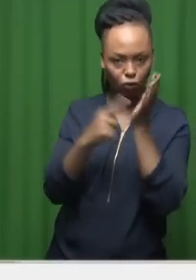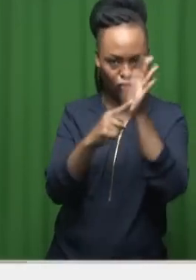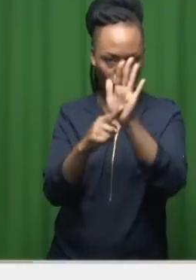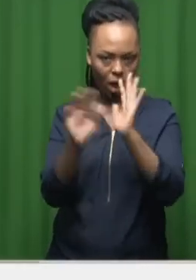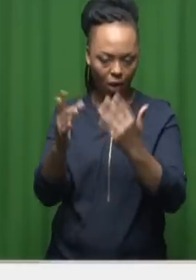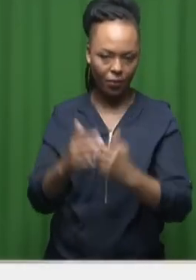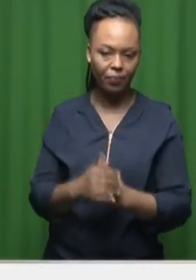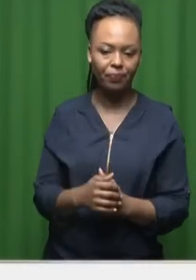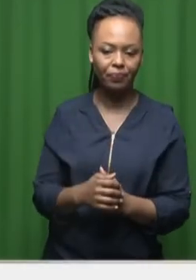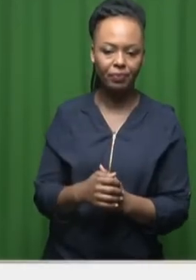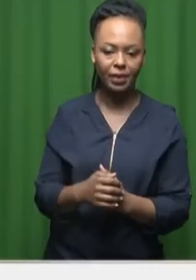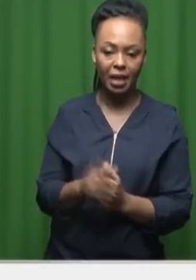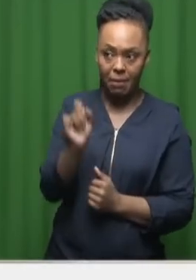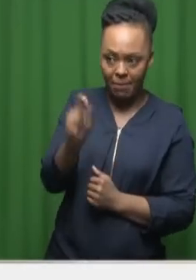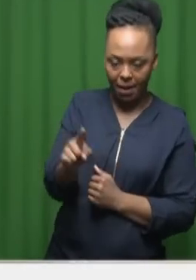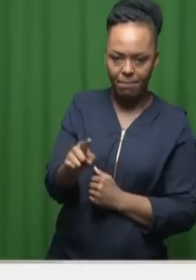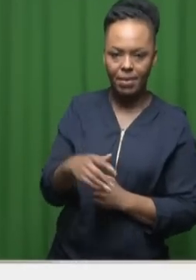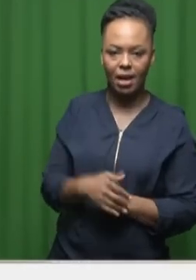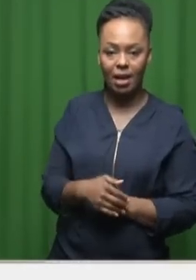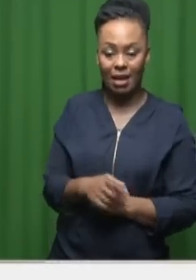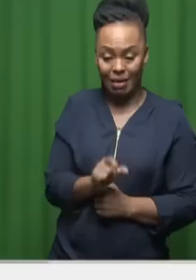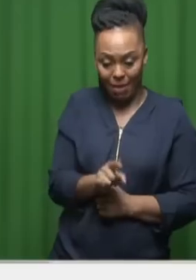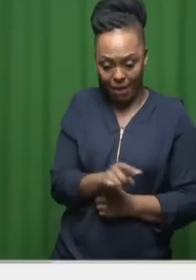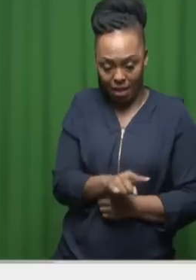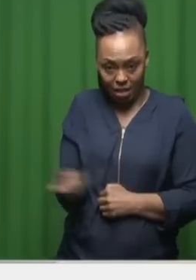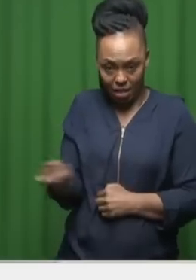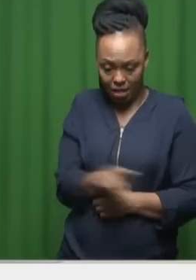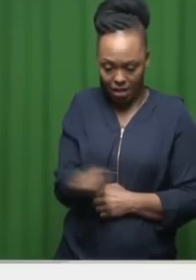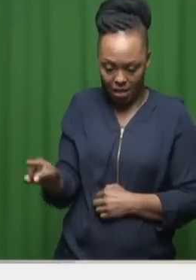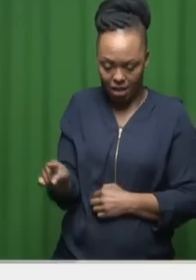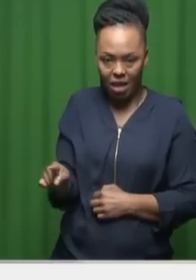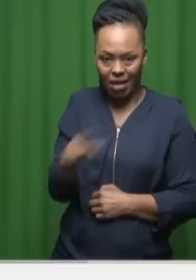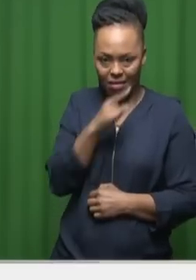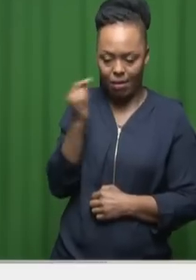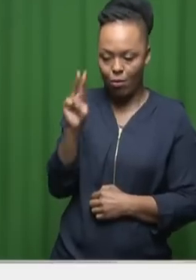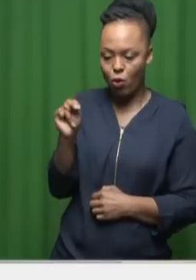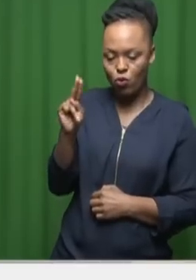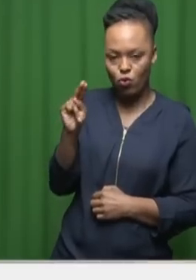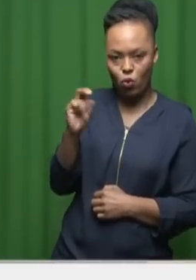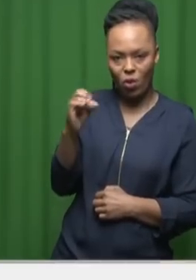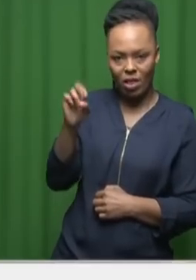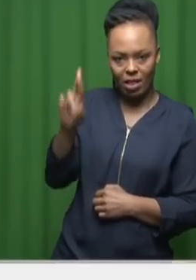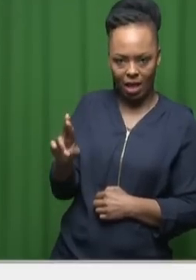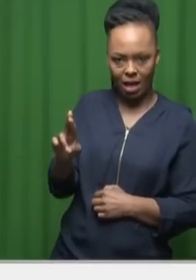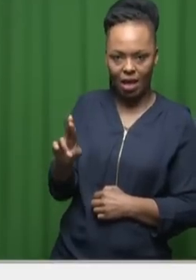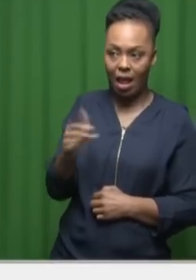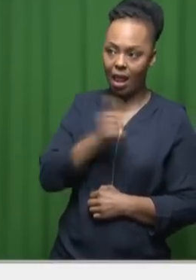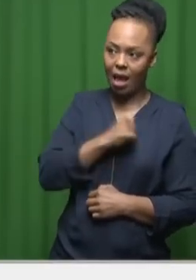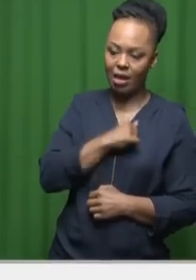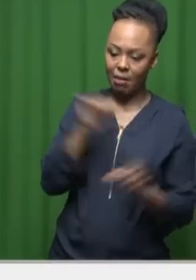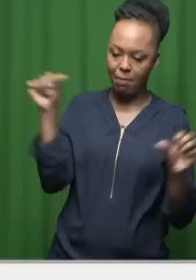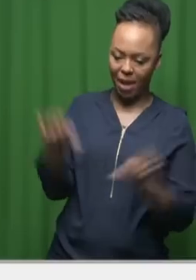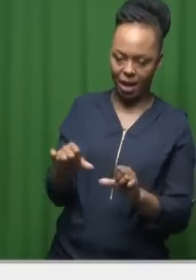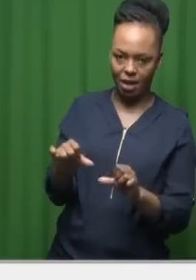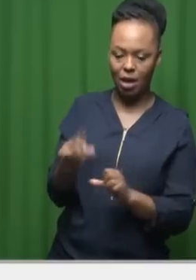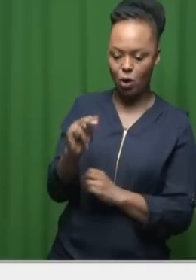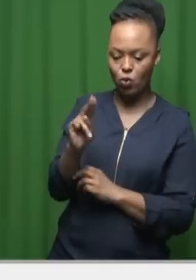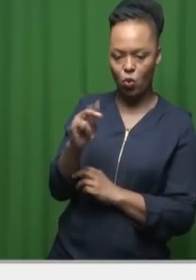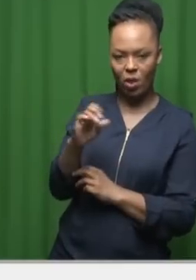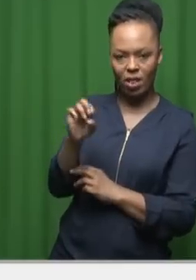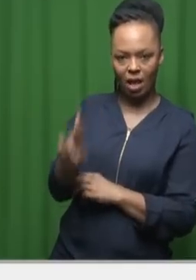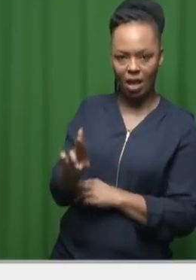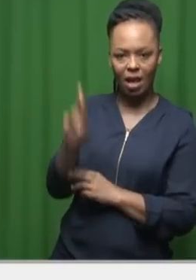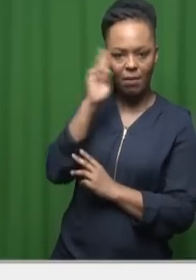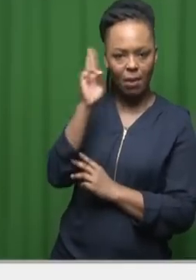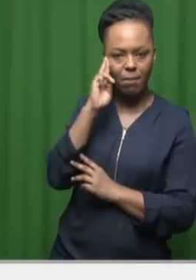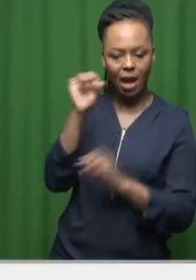We should be, oh, there we go. We've switched on nuclear. Luckily, nuclear came back recently. Remember, the second unit at